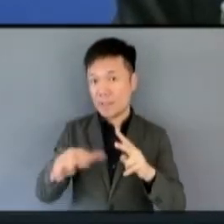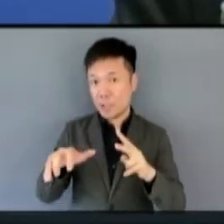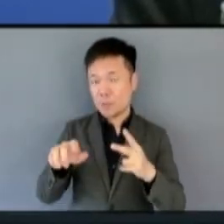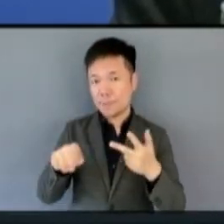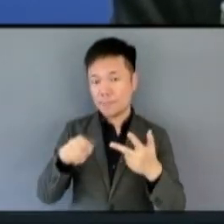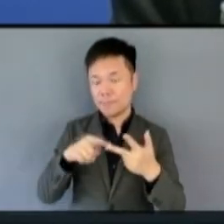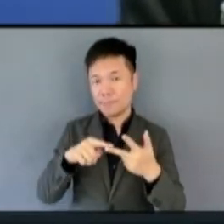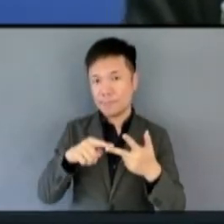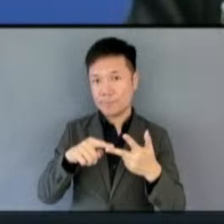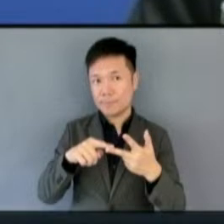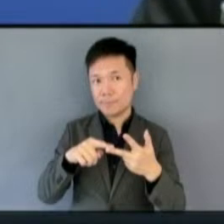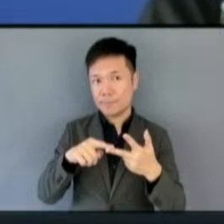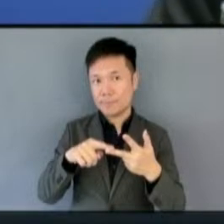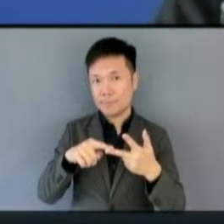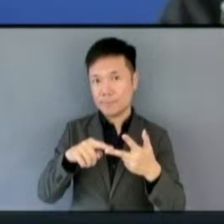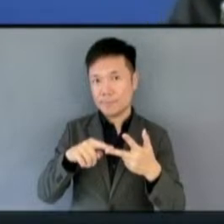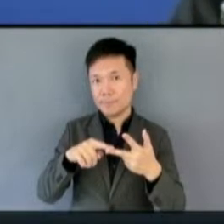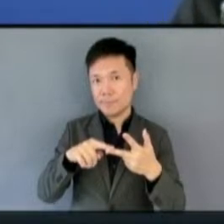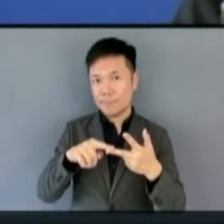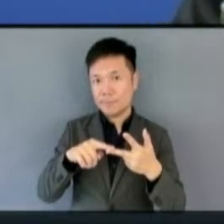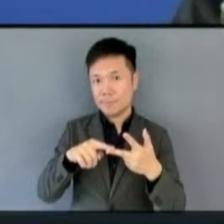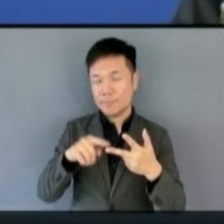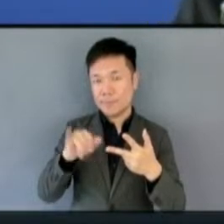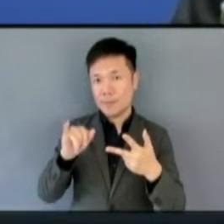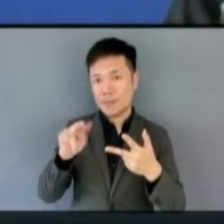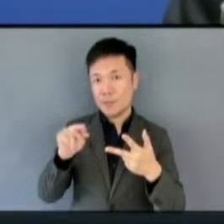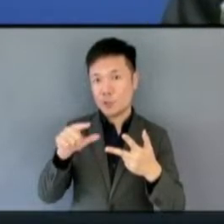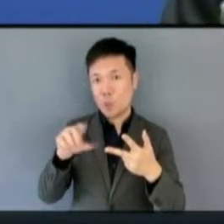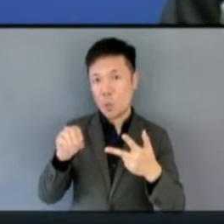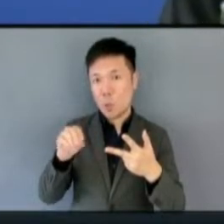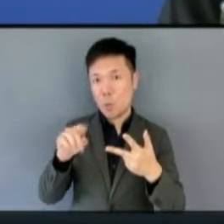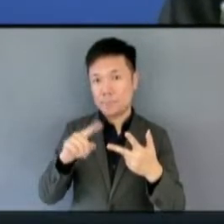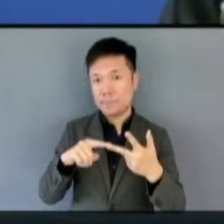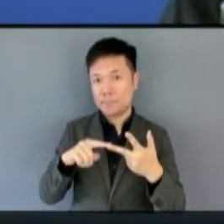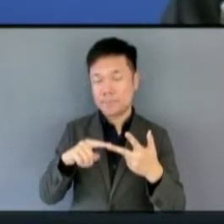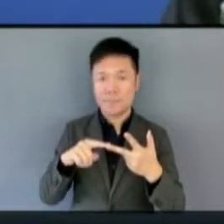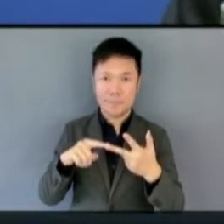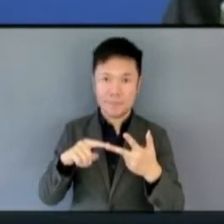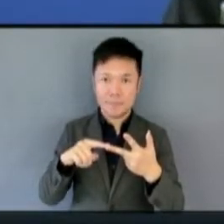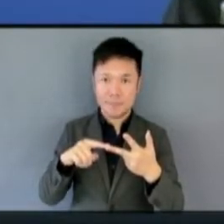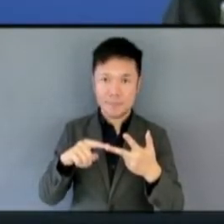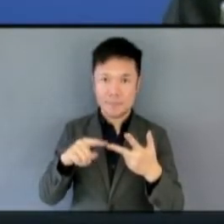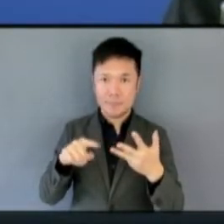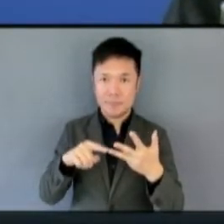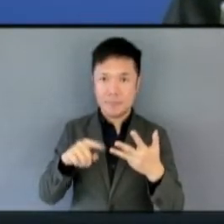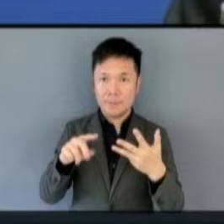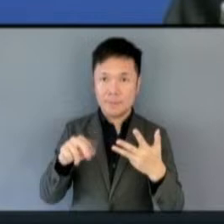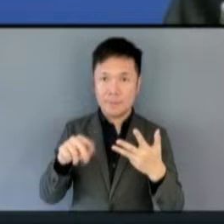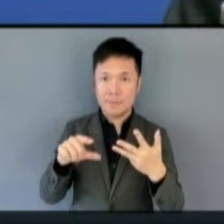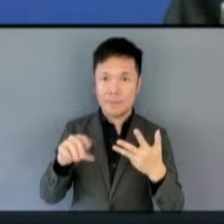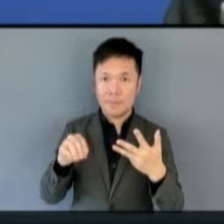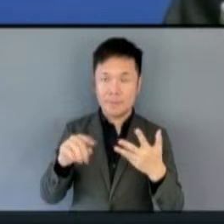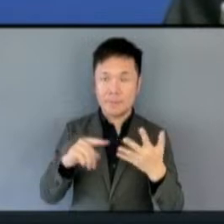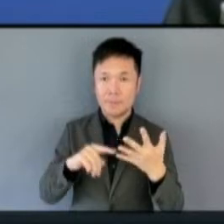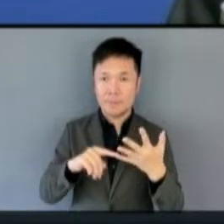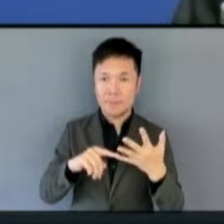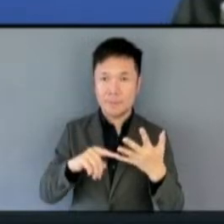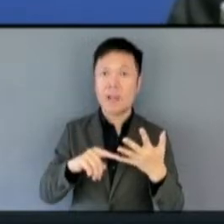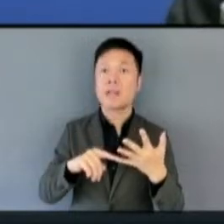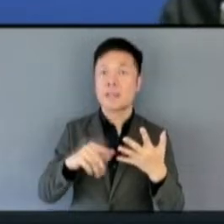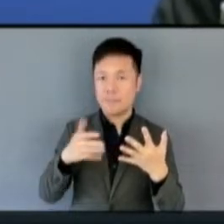from intergovernmental, international organizations, non-governmental organizations, and other